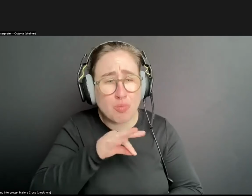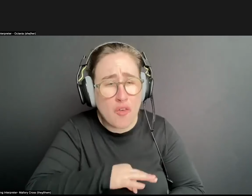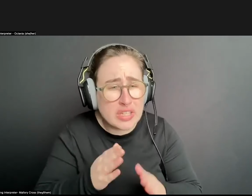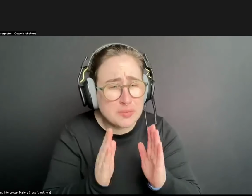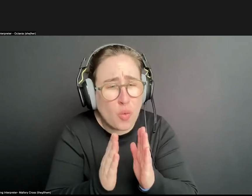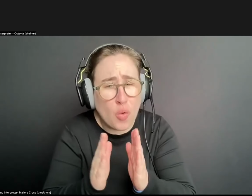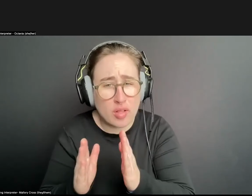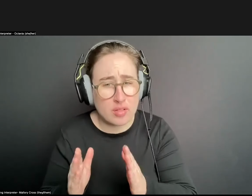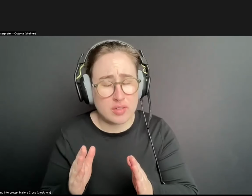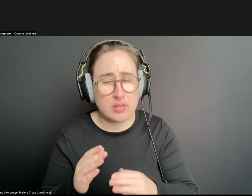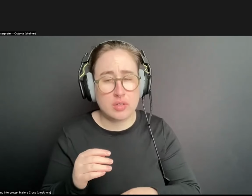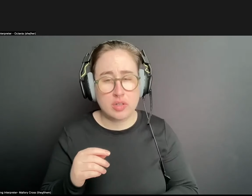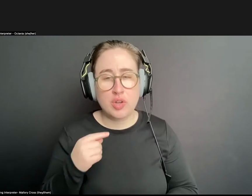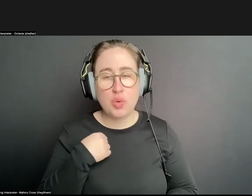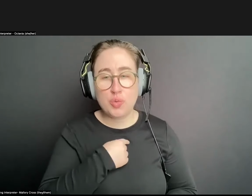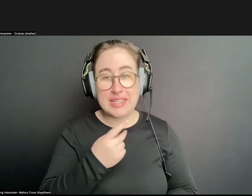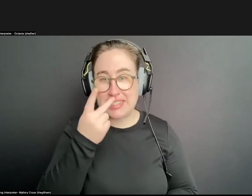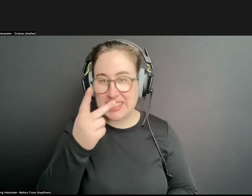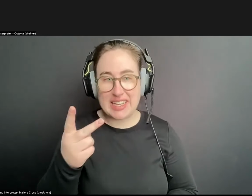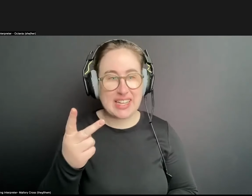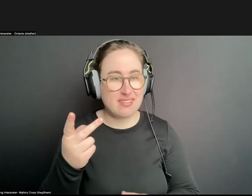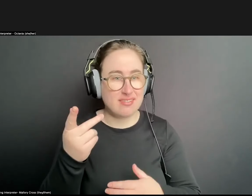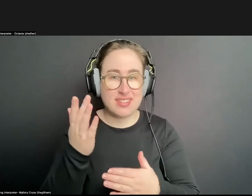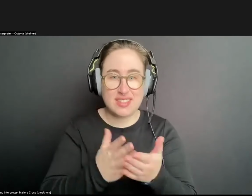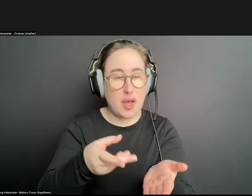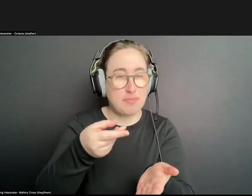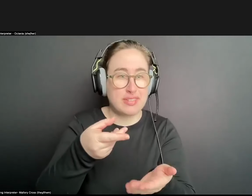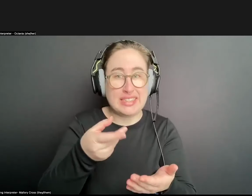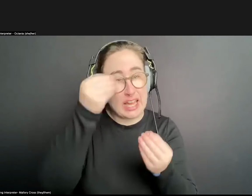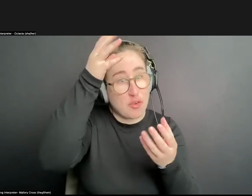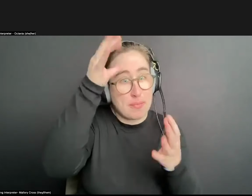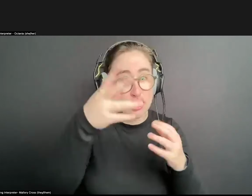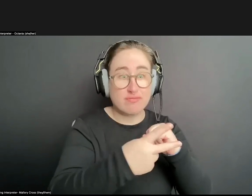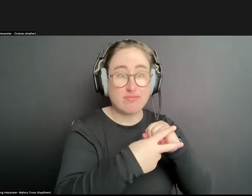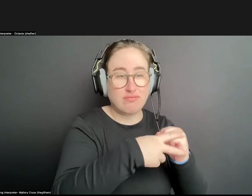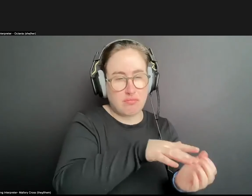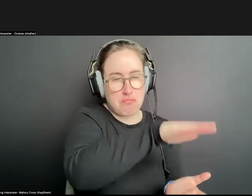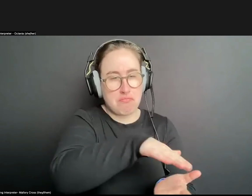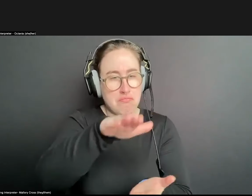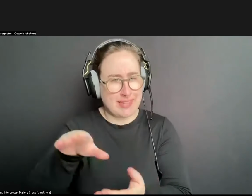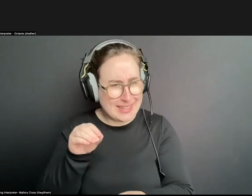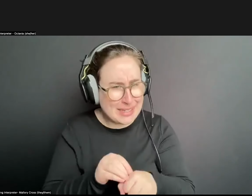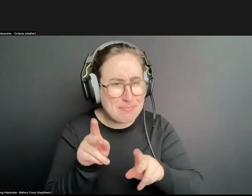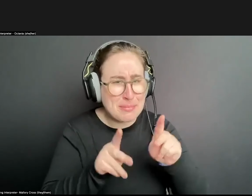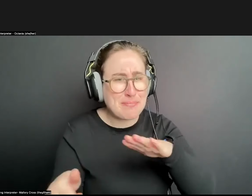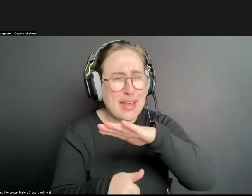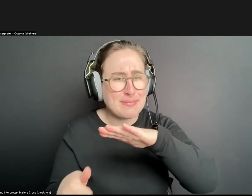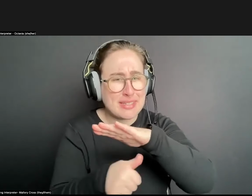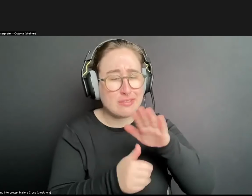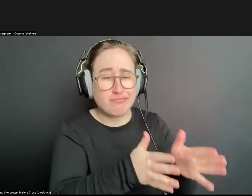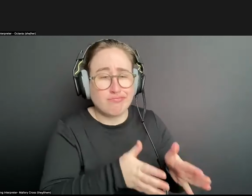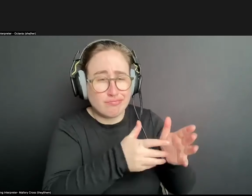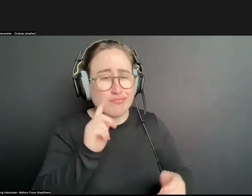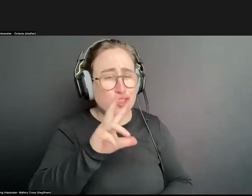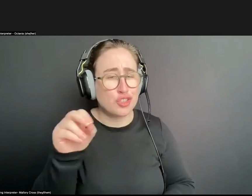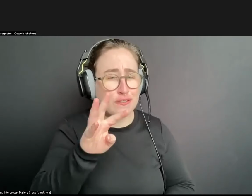see caches of information in people's basements that has been stored for 30, 40 years.